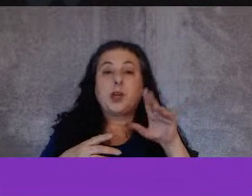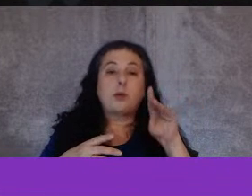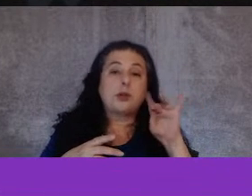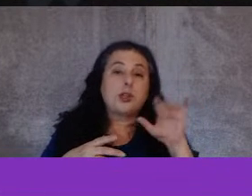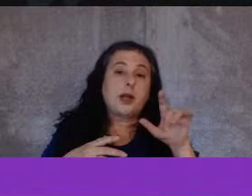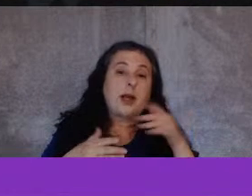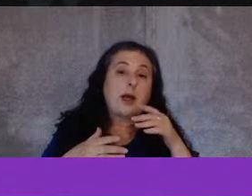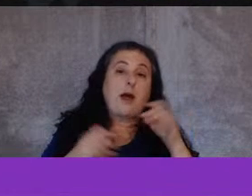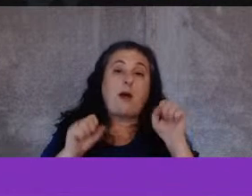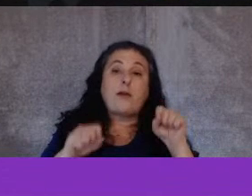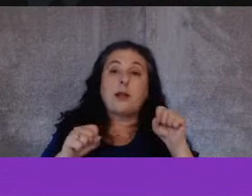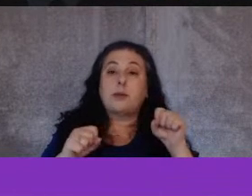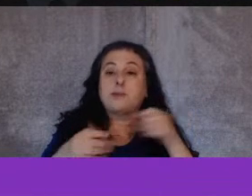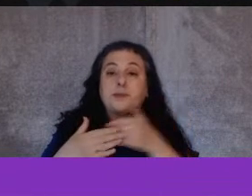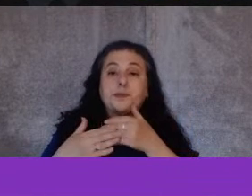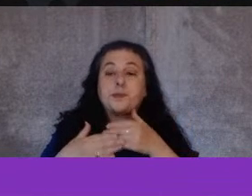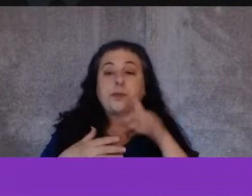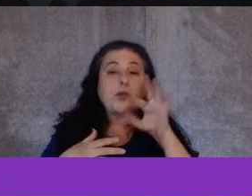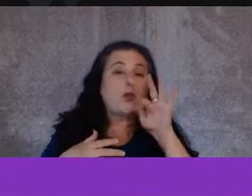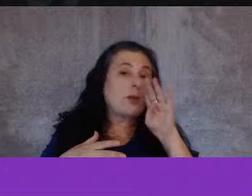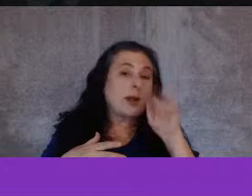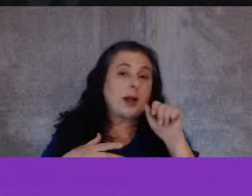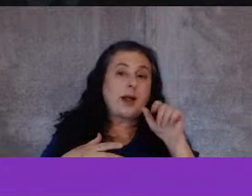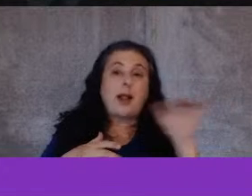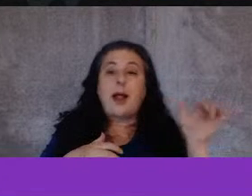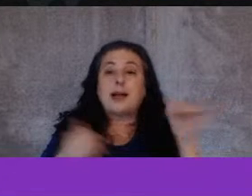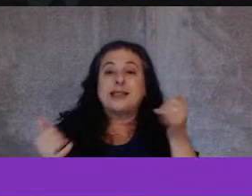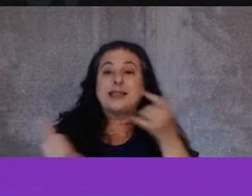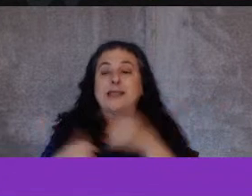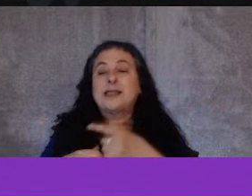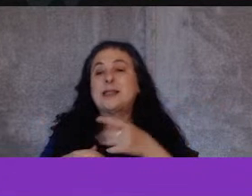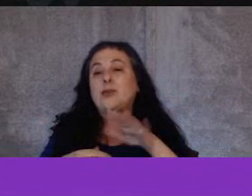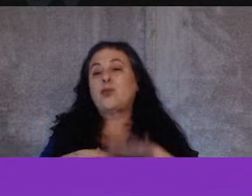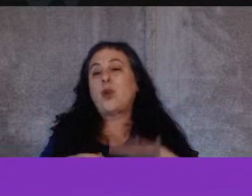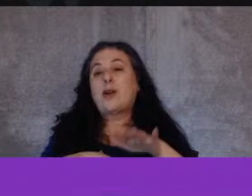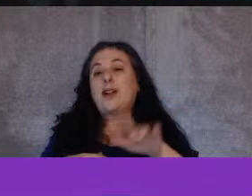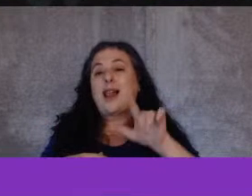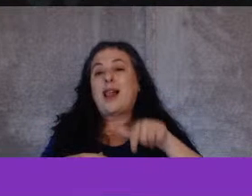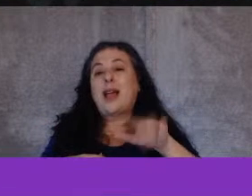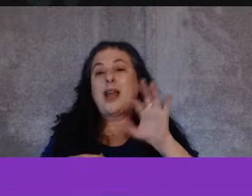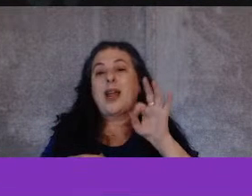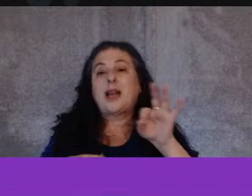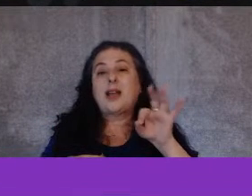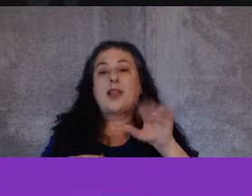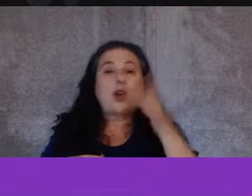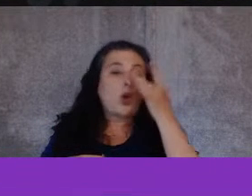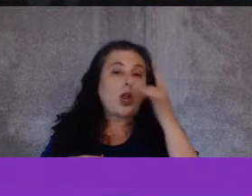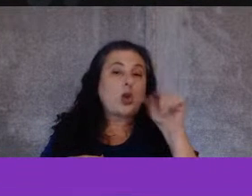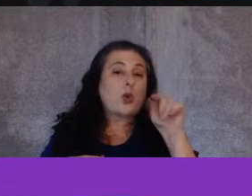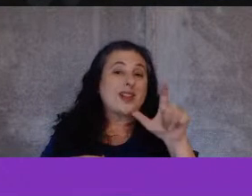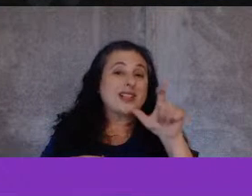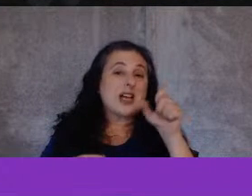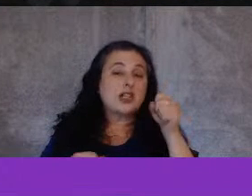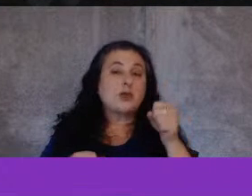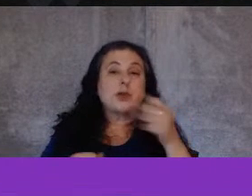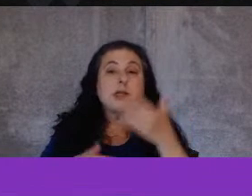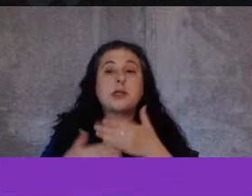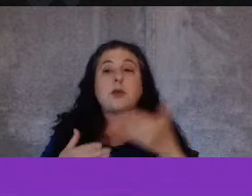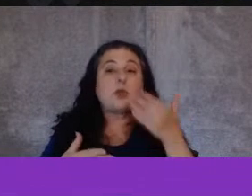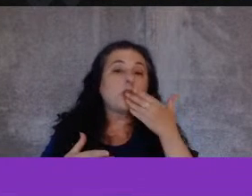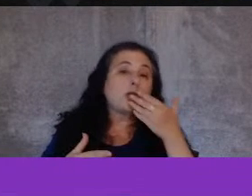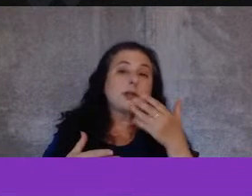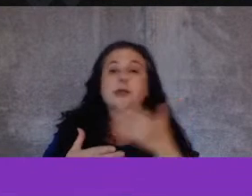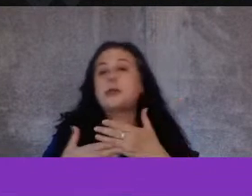infant formulas, just like there is today. Those were around in the late 19th and early 20th century. Some were good, some were